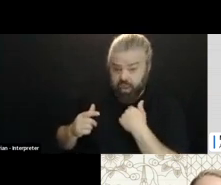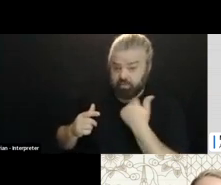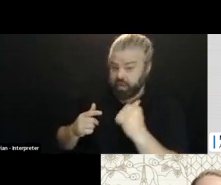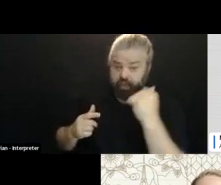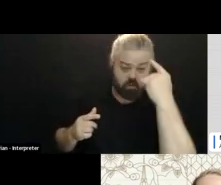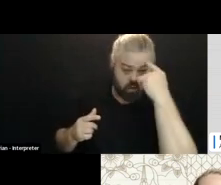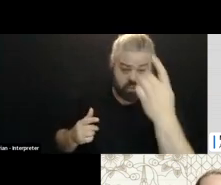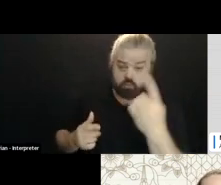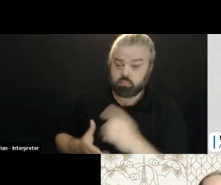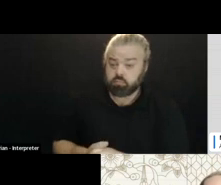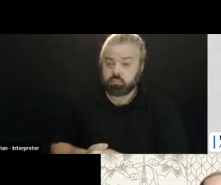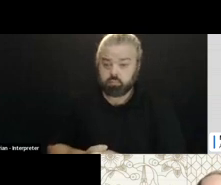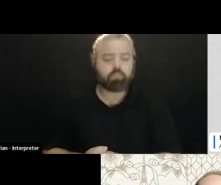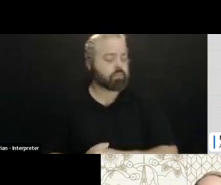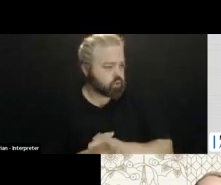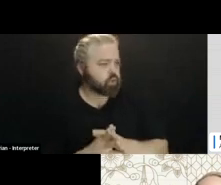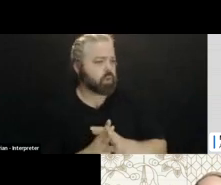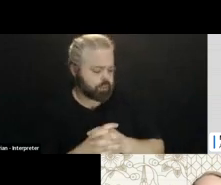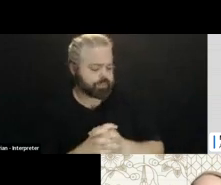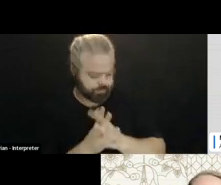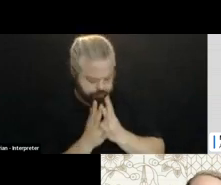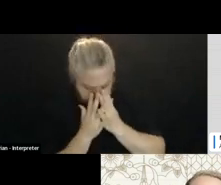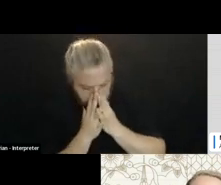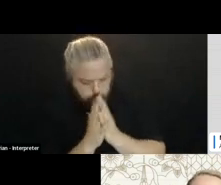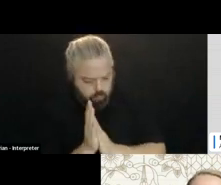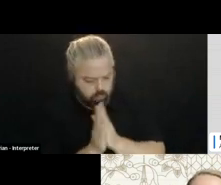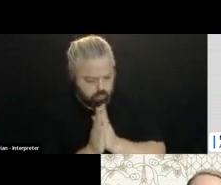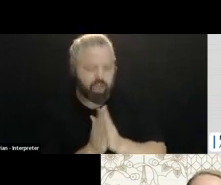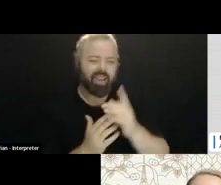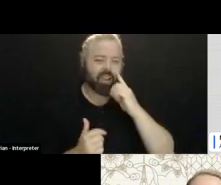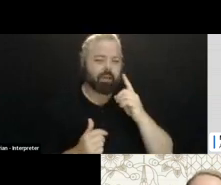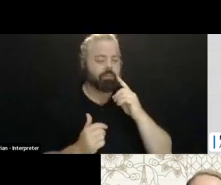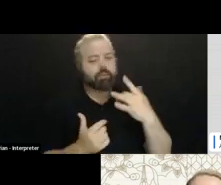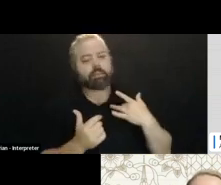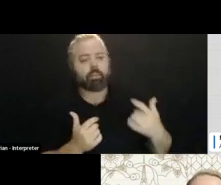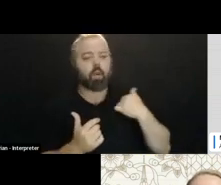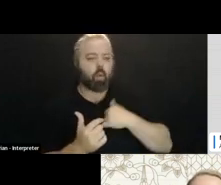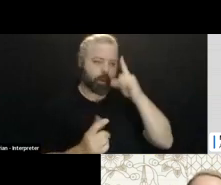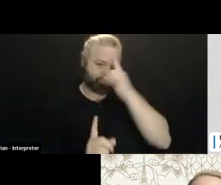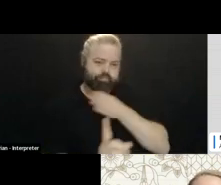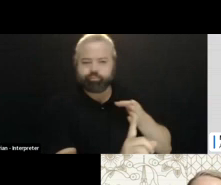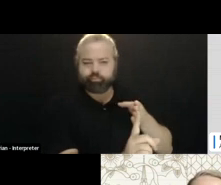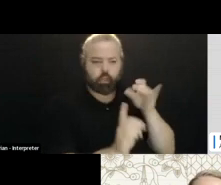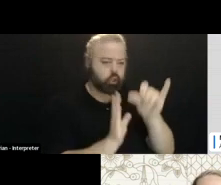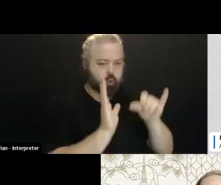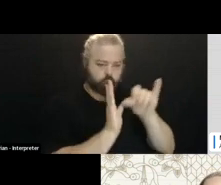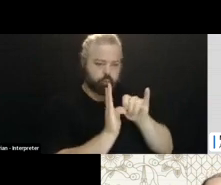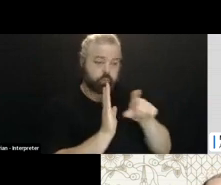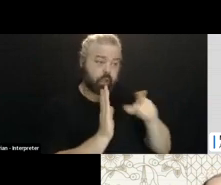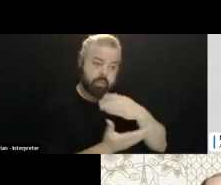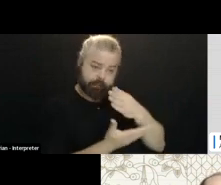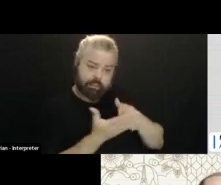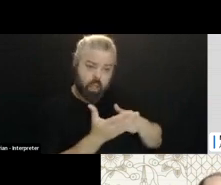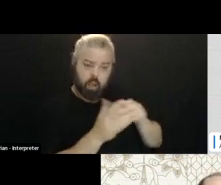that. Sure. I think naturally we think about YouTube, right? And it has some capabilities. It has a